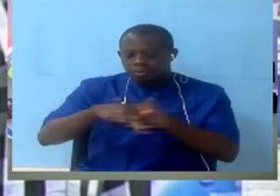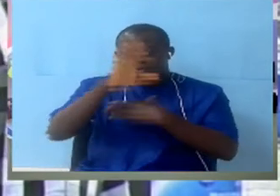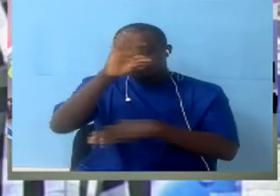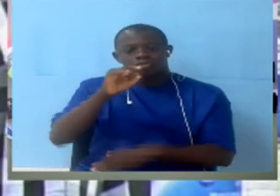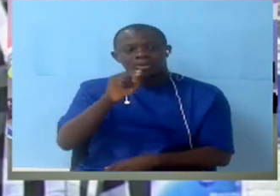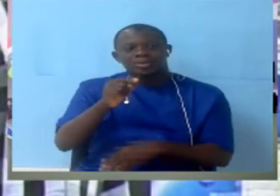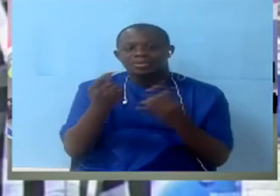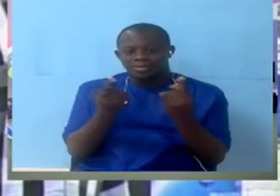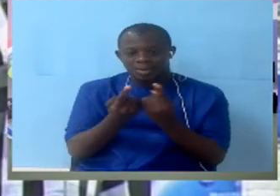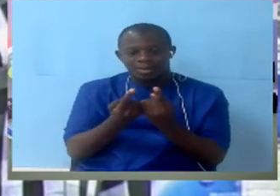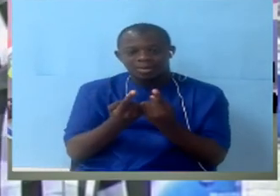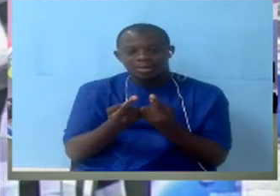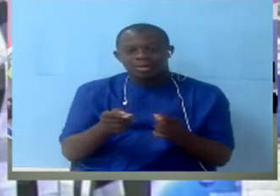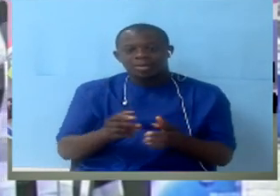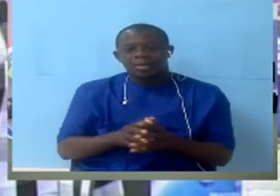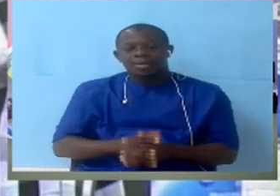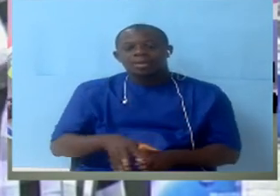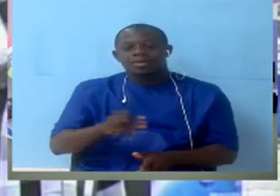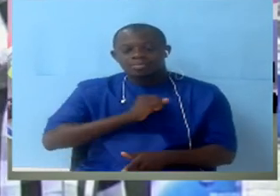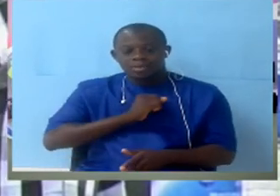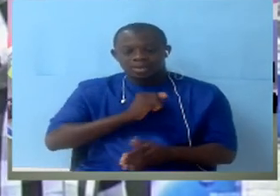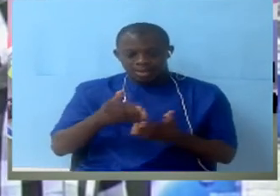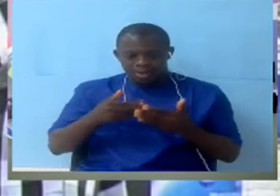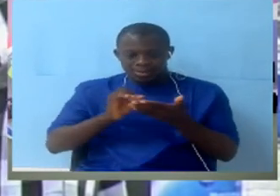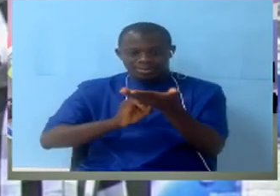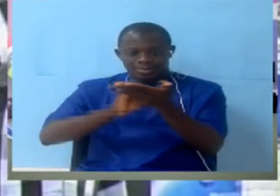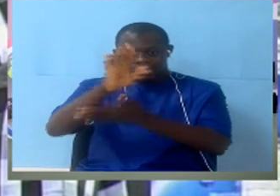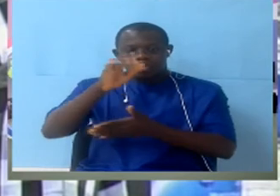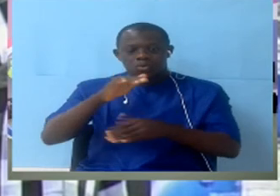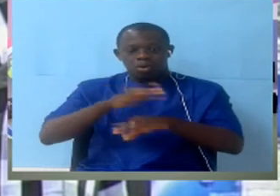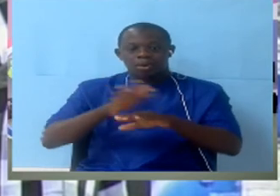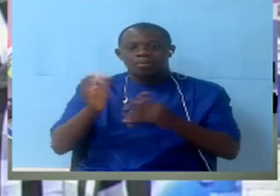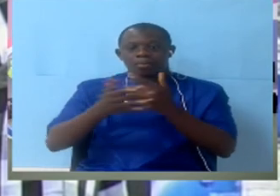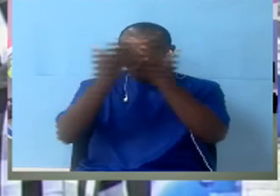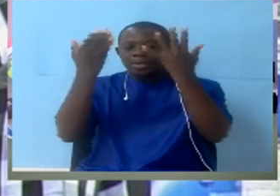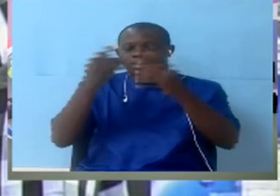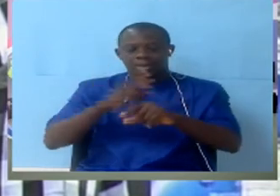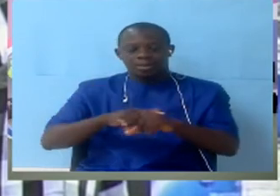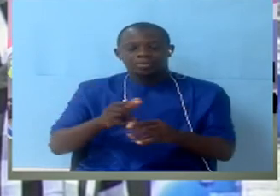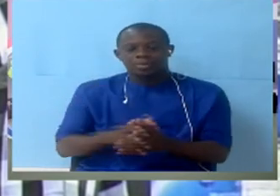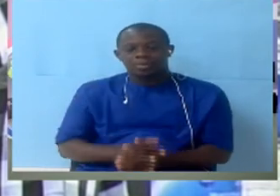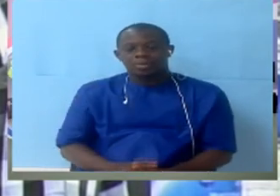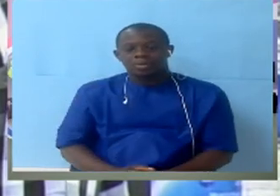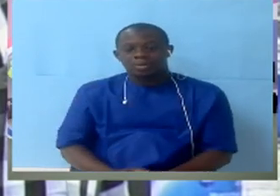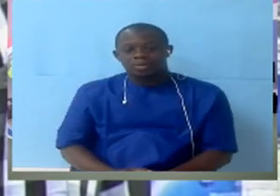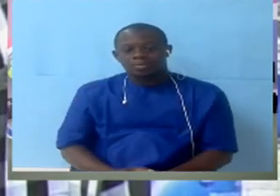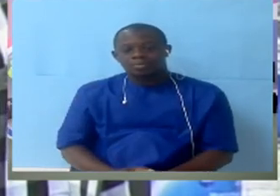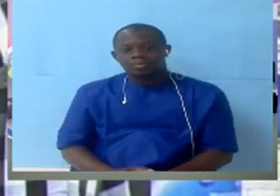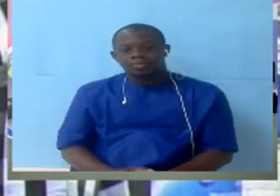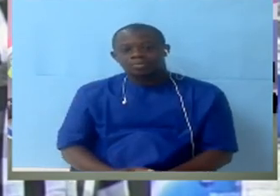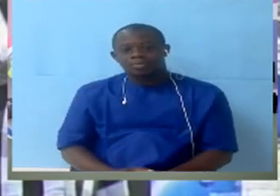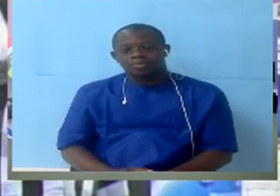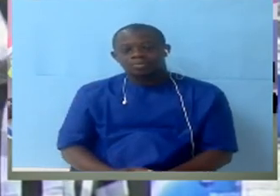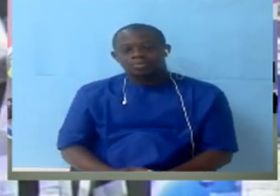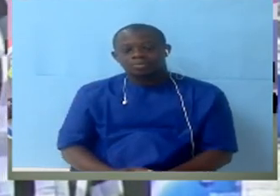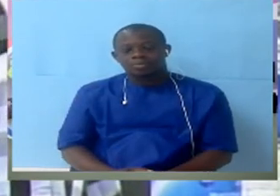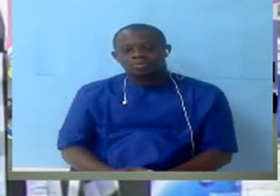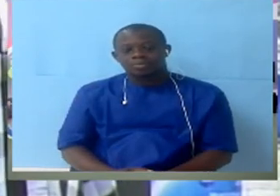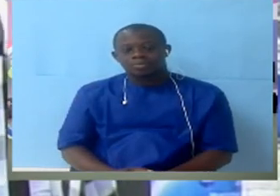that. I ordered this in Yajama. He gave that order on many occasions. But the whole balance because the SO,